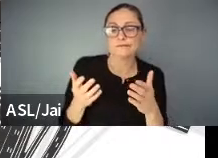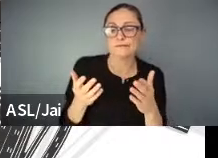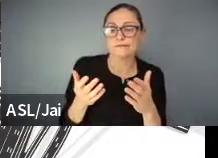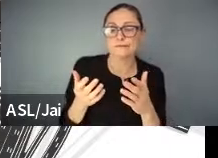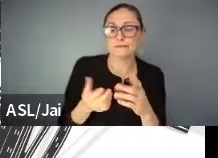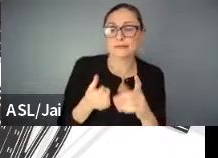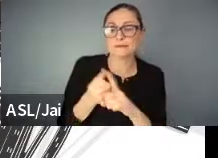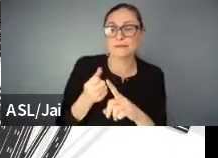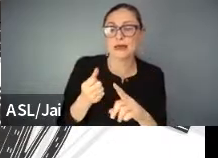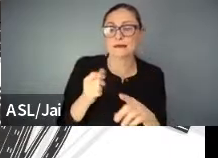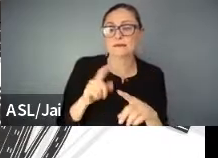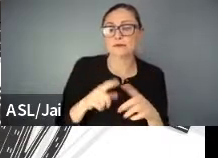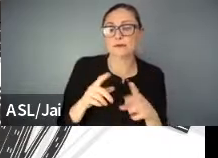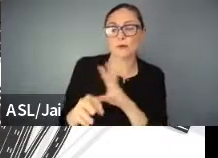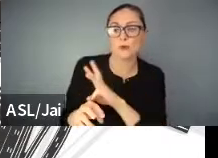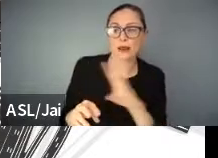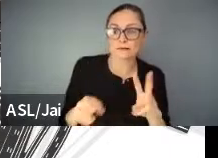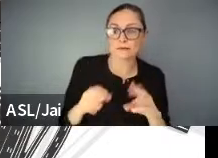slightly to the west with the improvements.